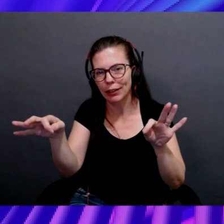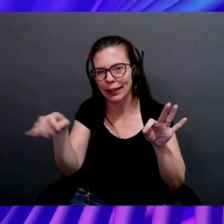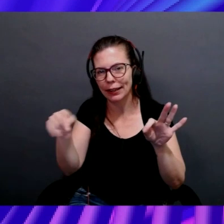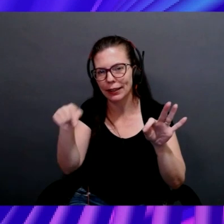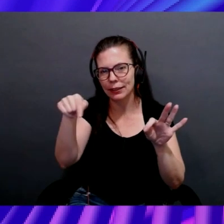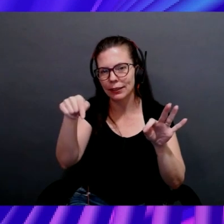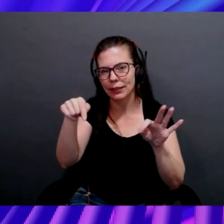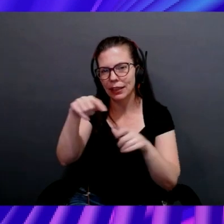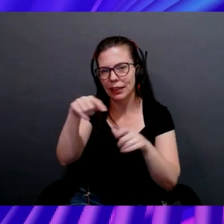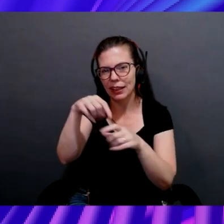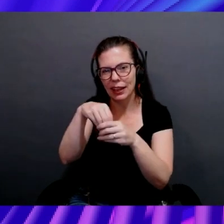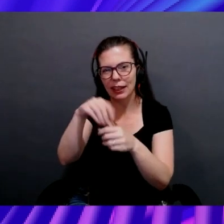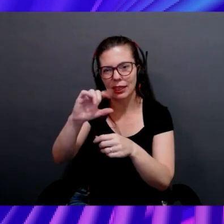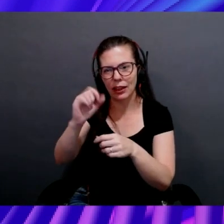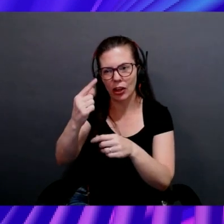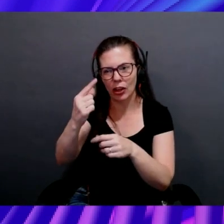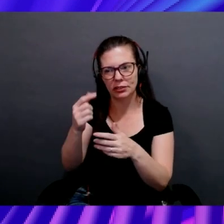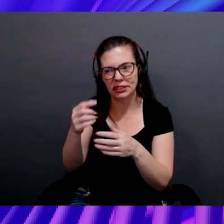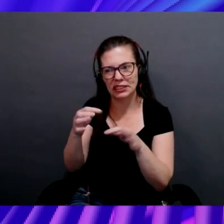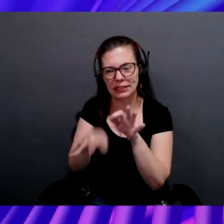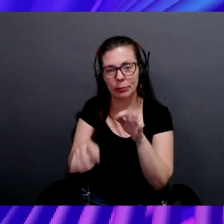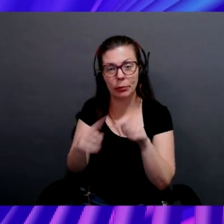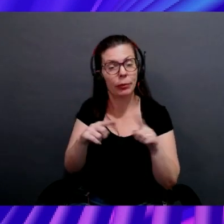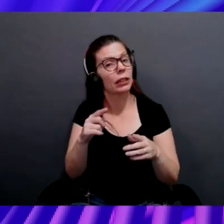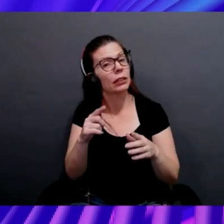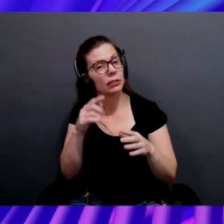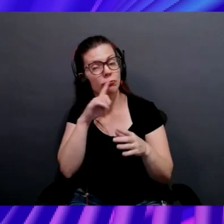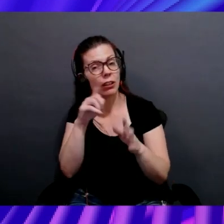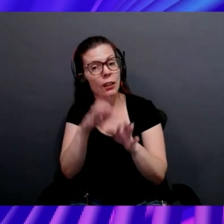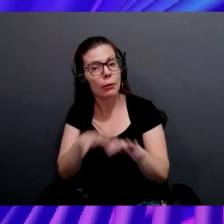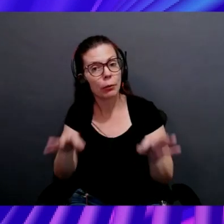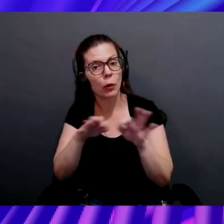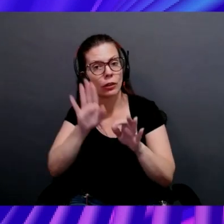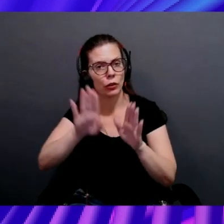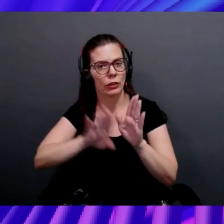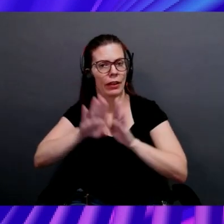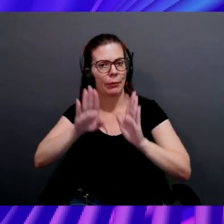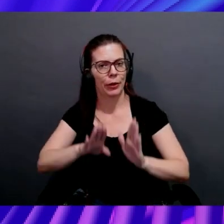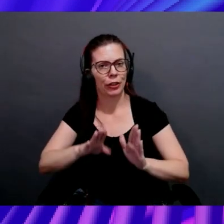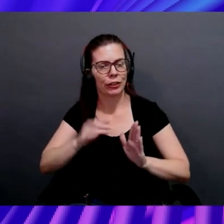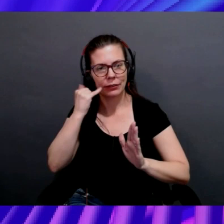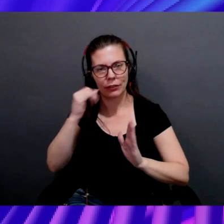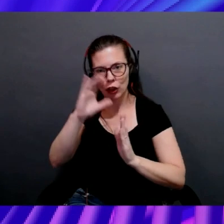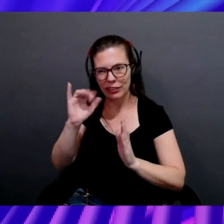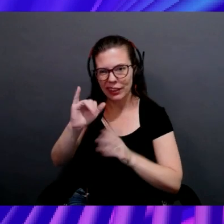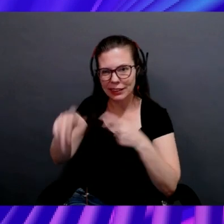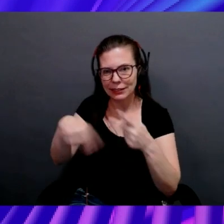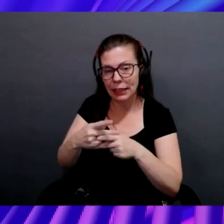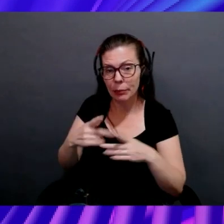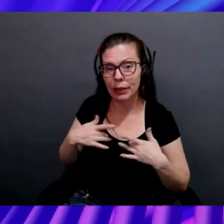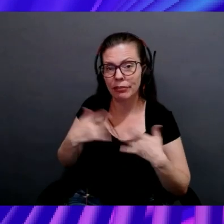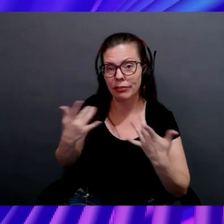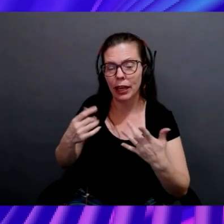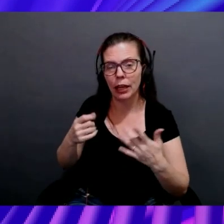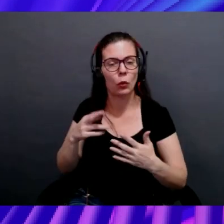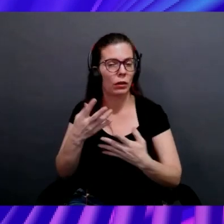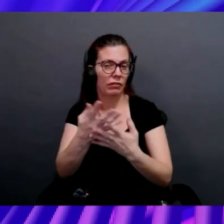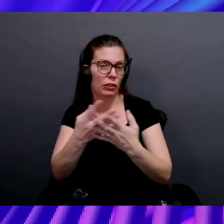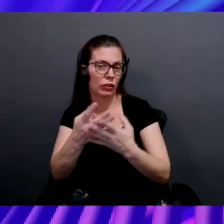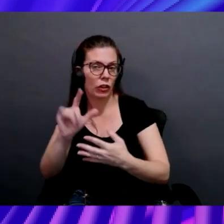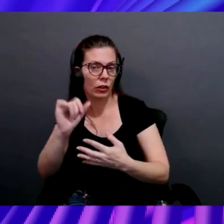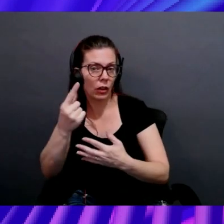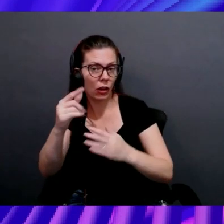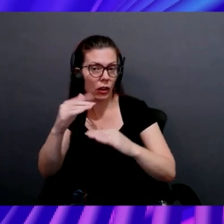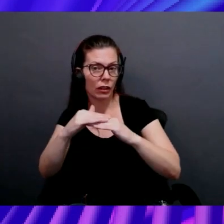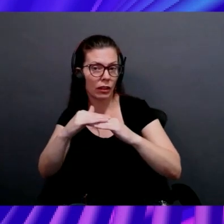log. But that's going to be super important for your developers. If they need to look for those types of events, if they just want to filter on a log level, if they